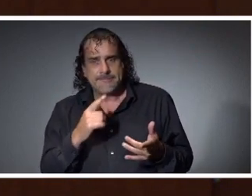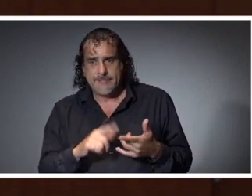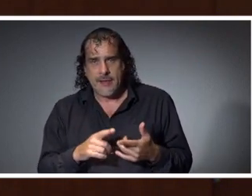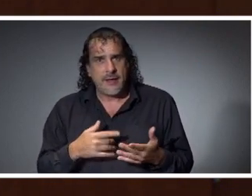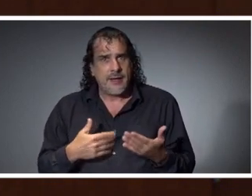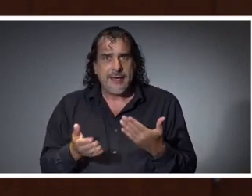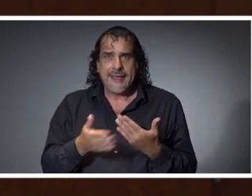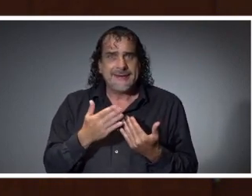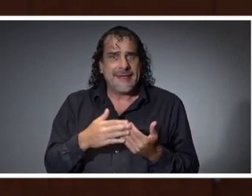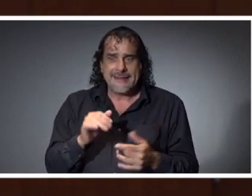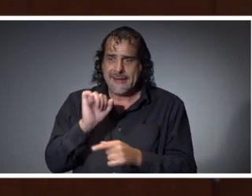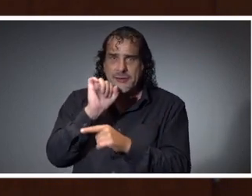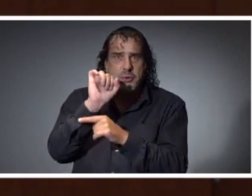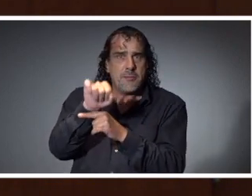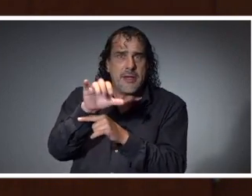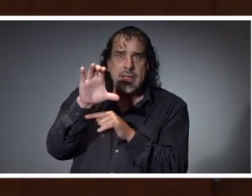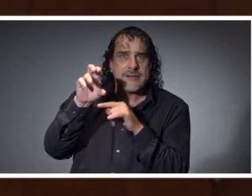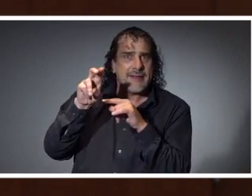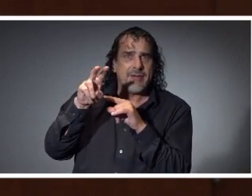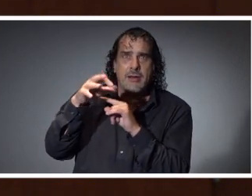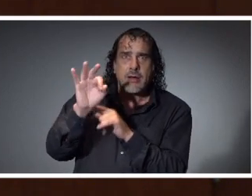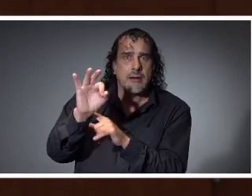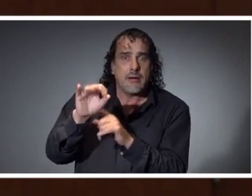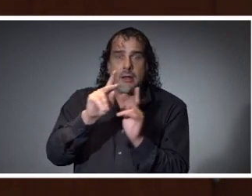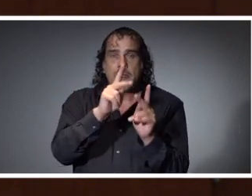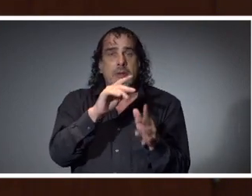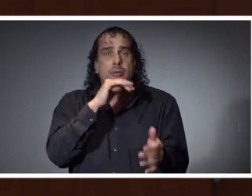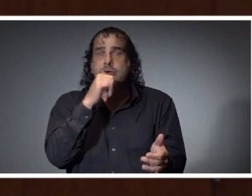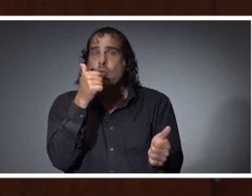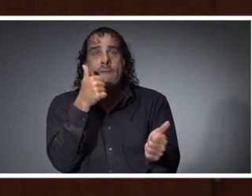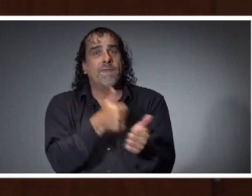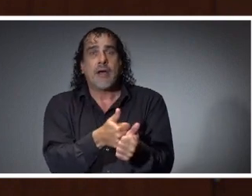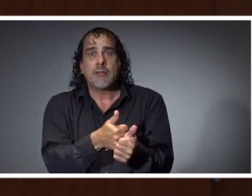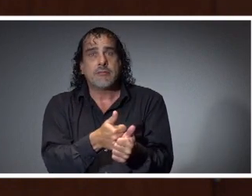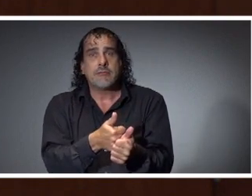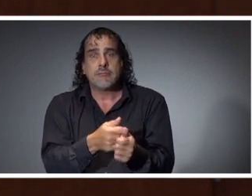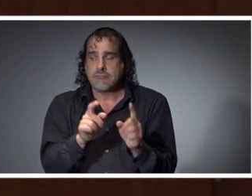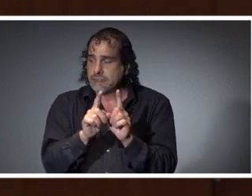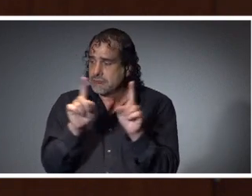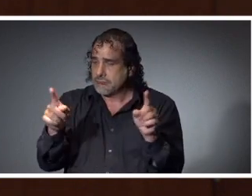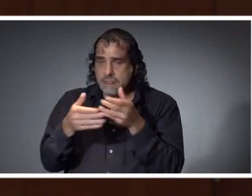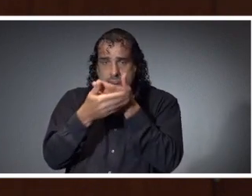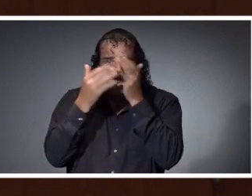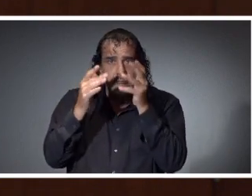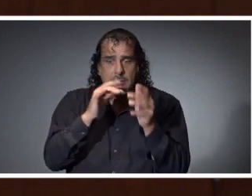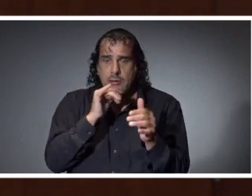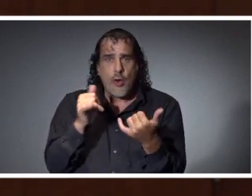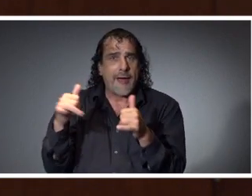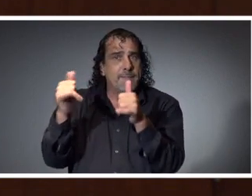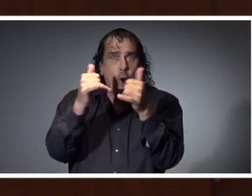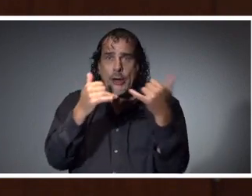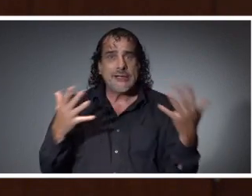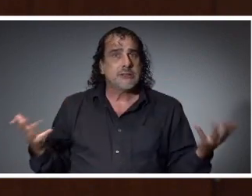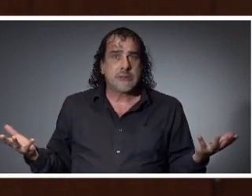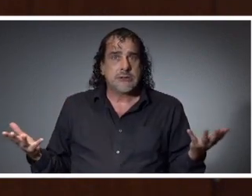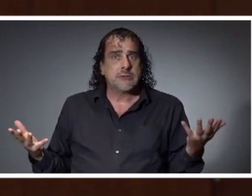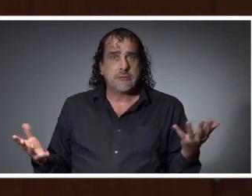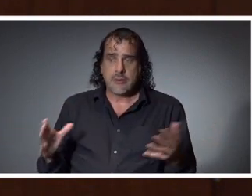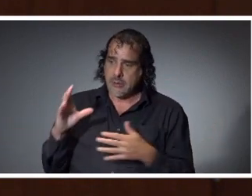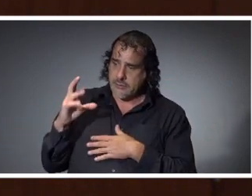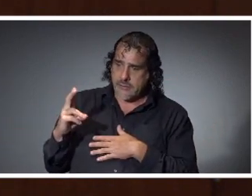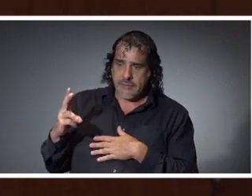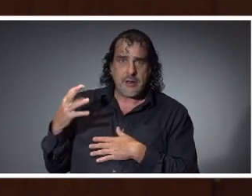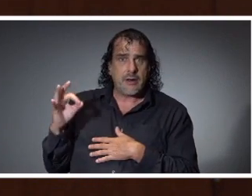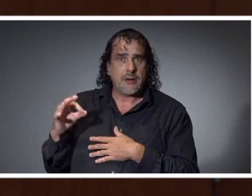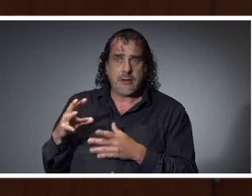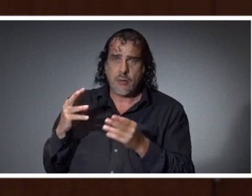have just chosen not to do it. If you stay away from people and wear a mask and don't socialize, COVID